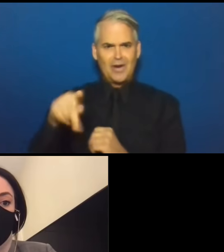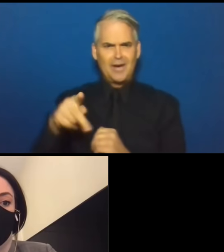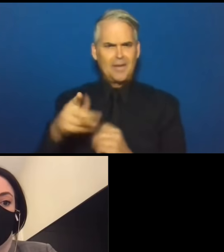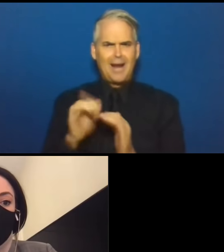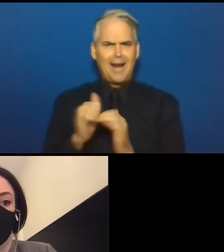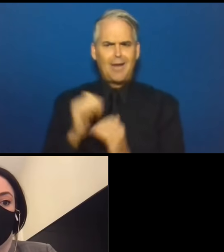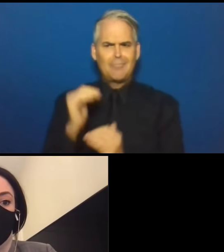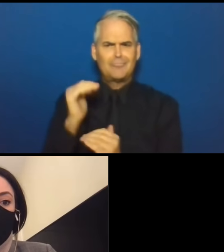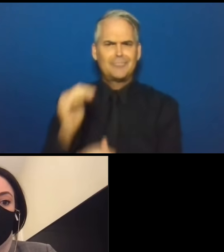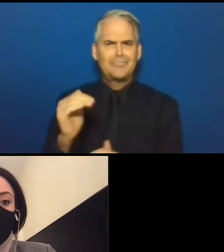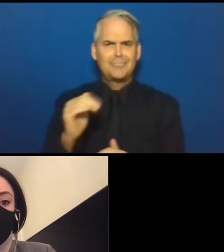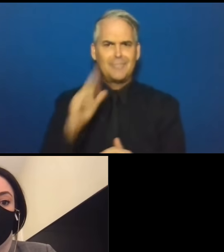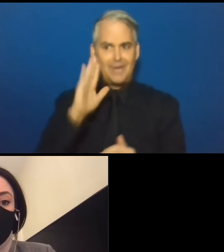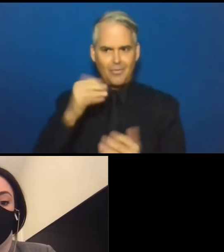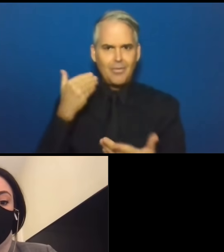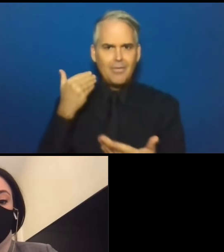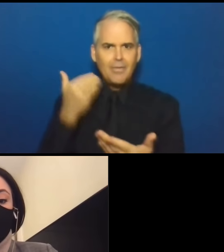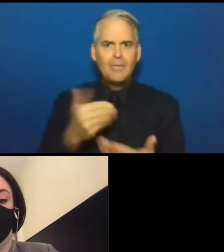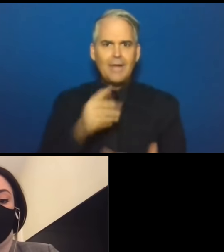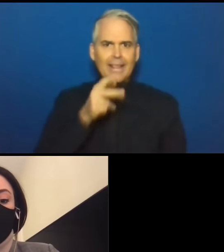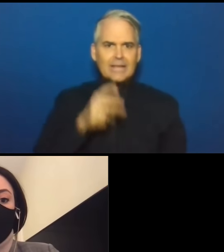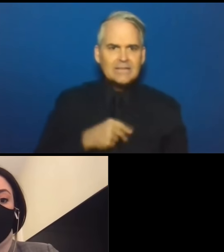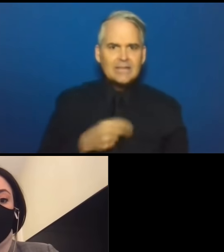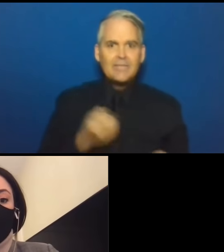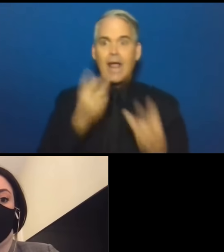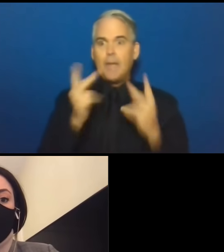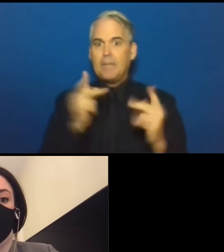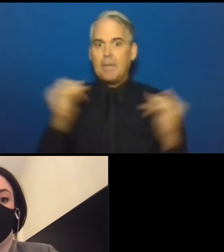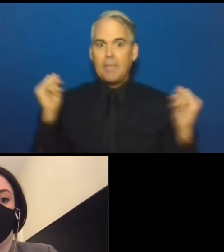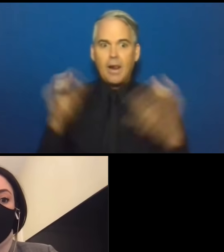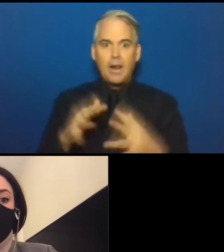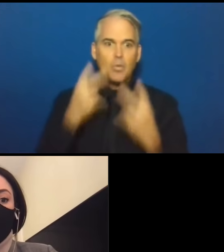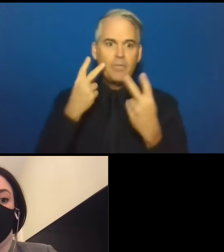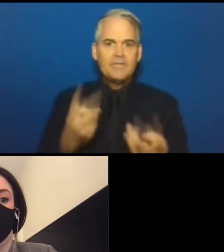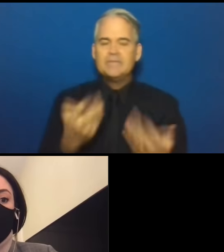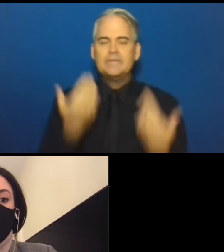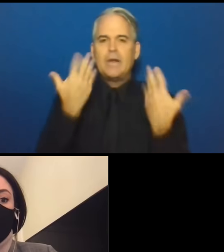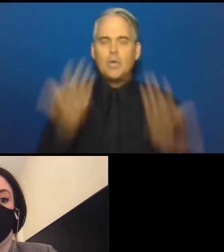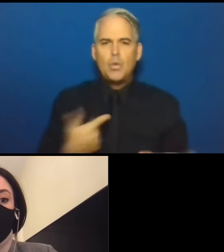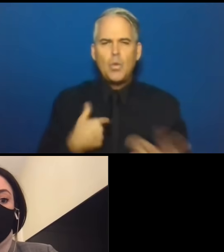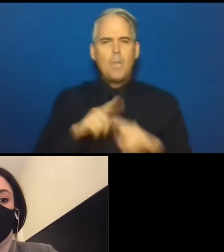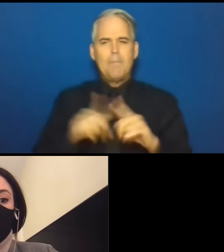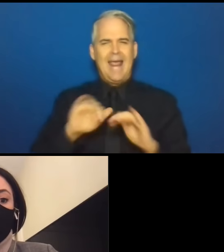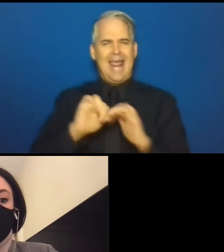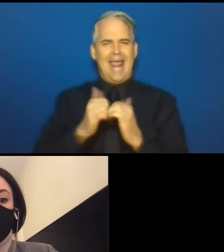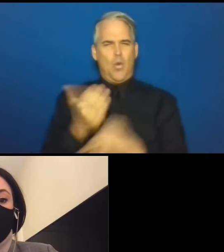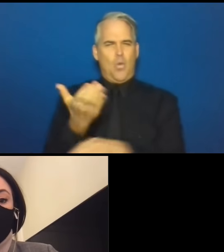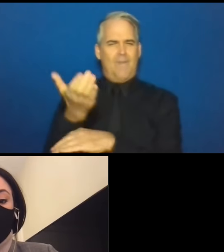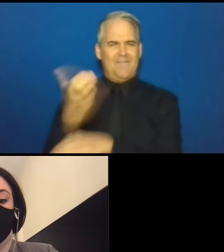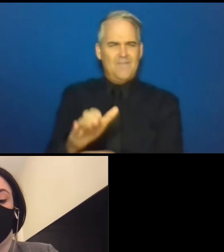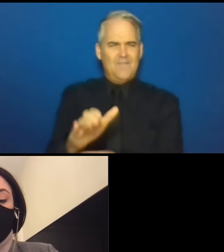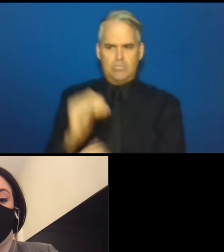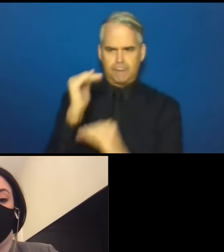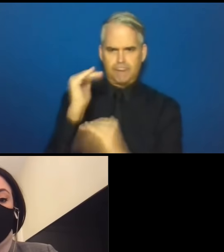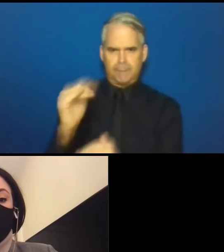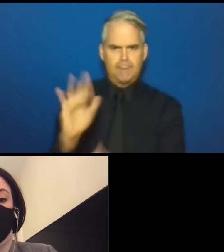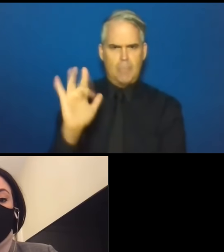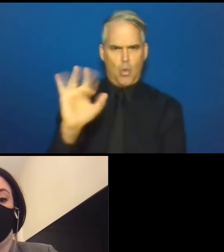the visitation numbers are yet for that, but how do you go about enforcing that? How I go about enforcing that is we are